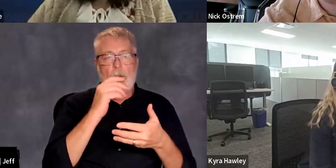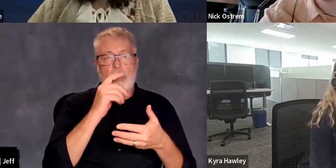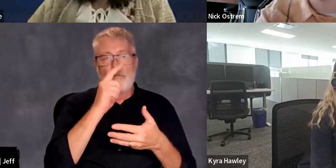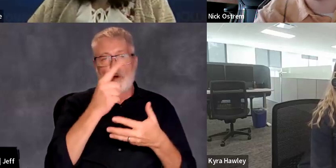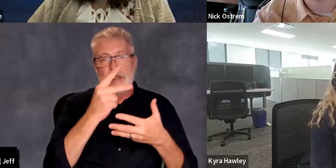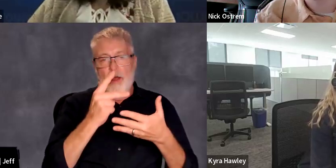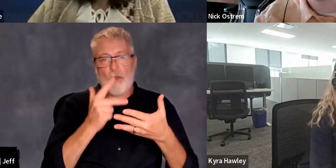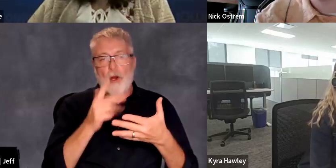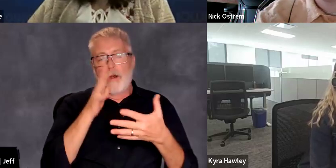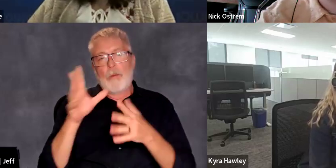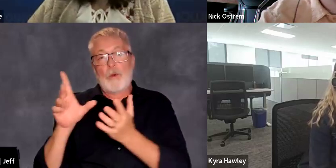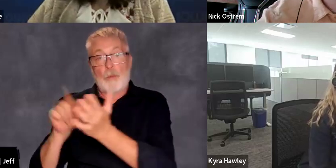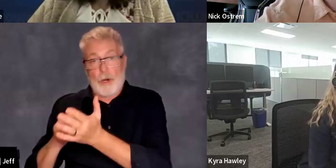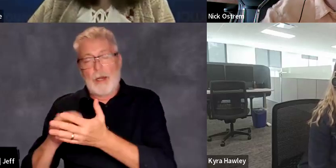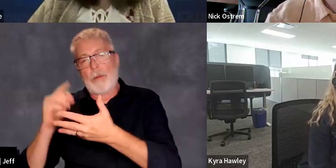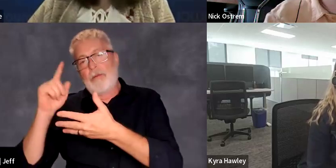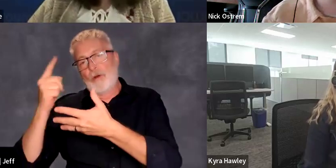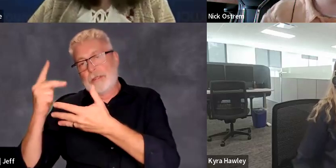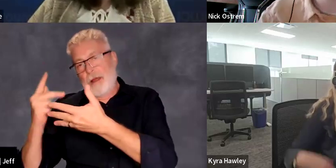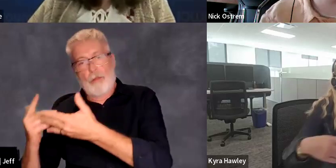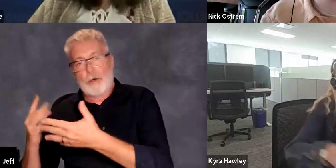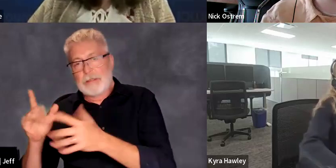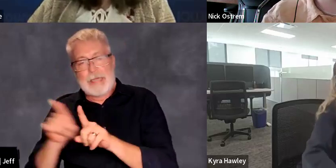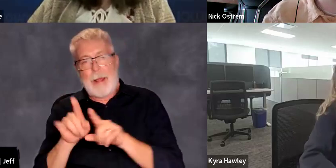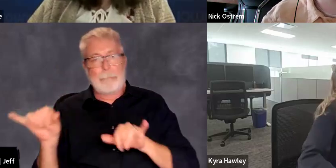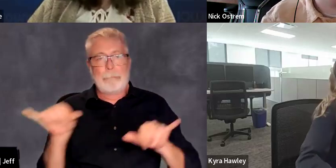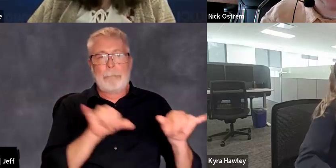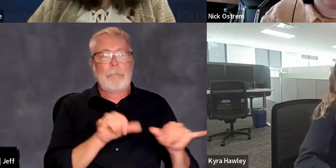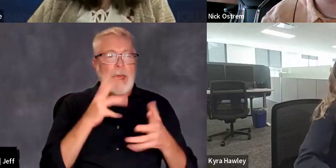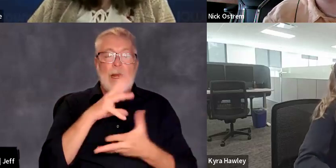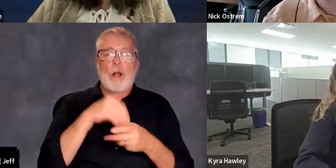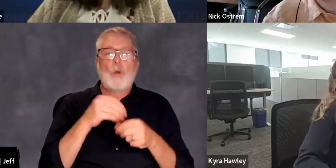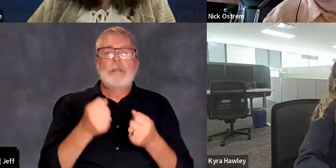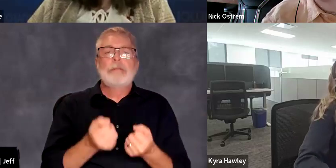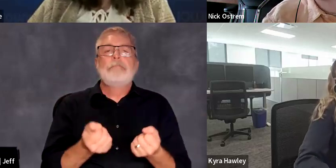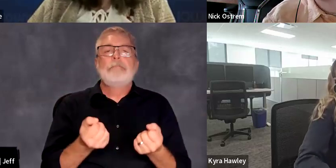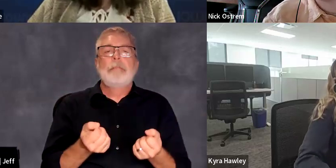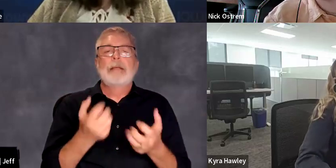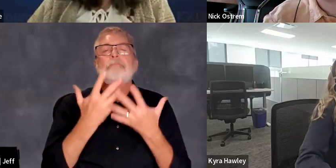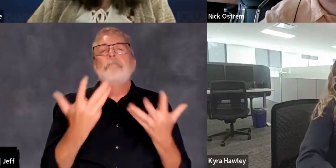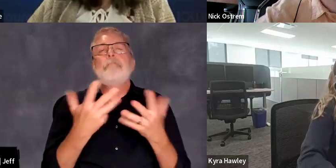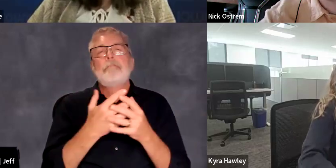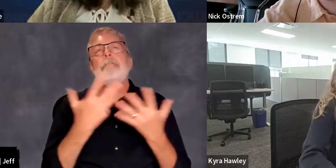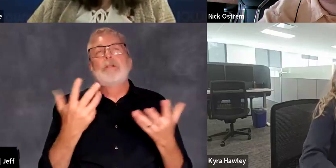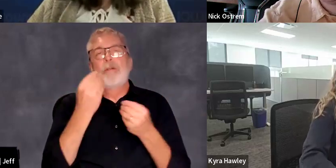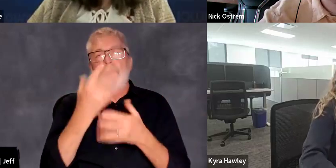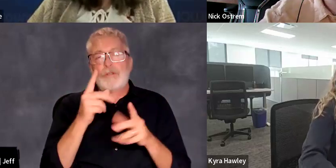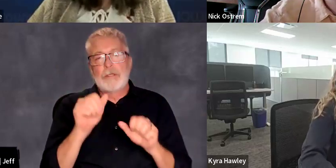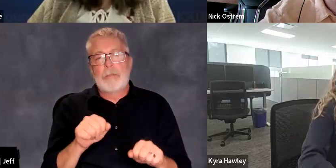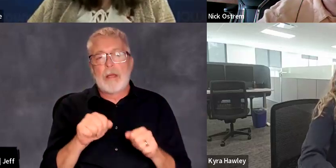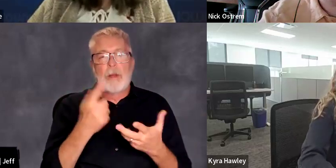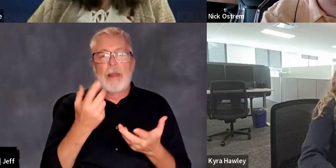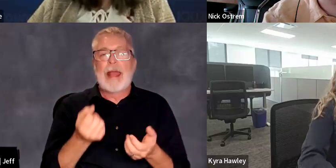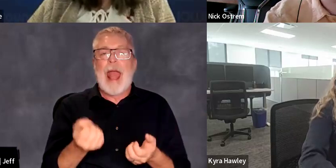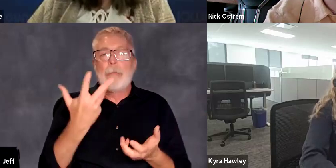your plan. So you want to make sure that you're including as much information as possible. So you want to include how much